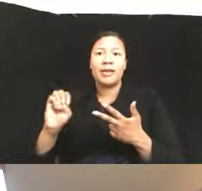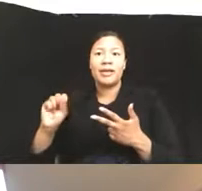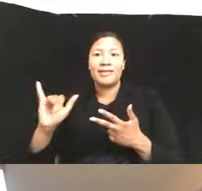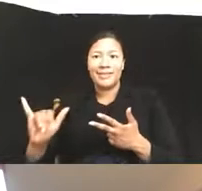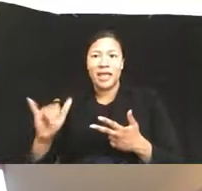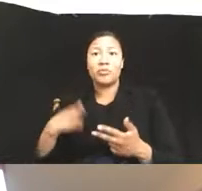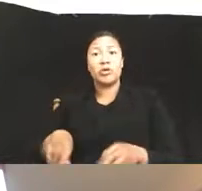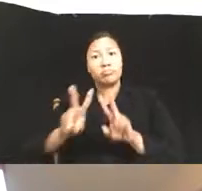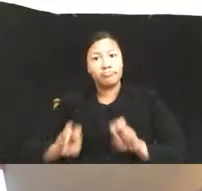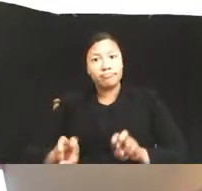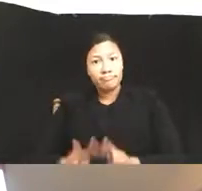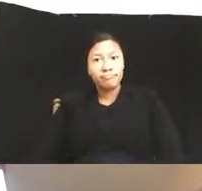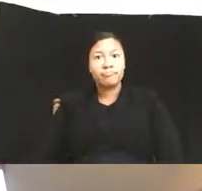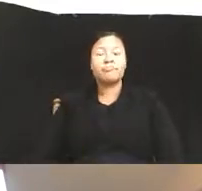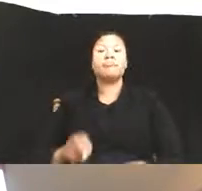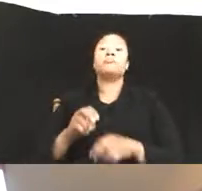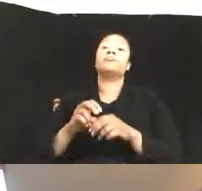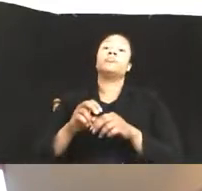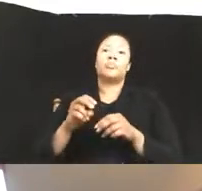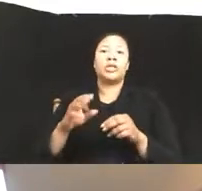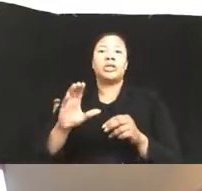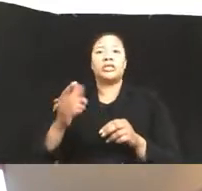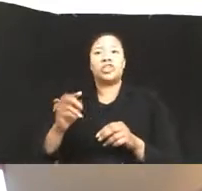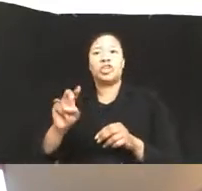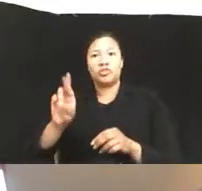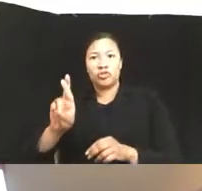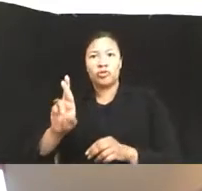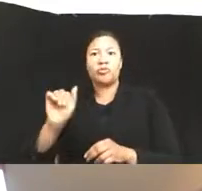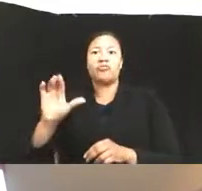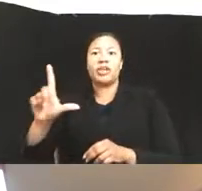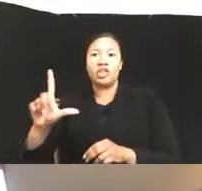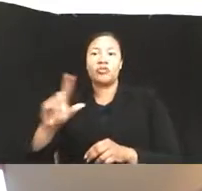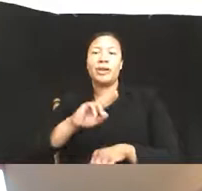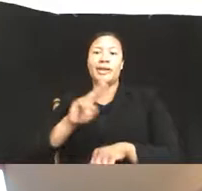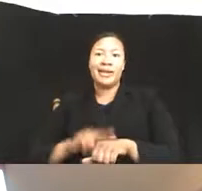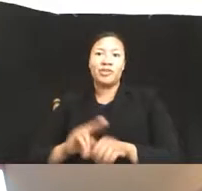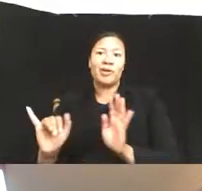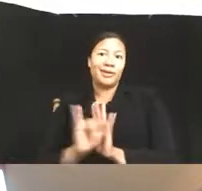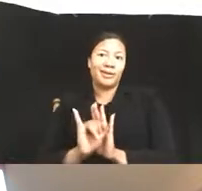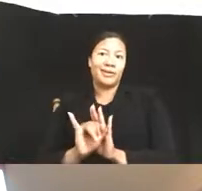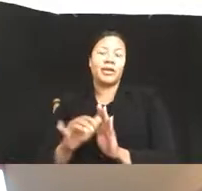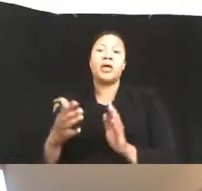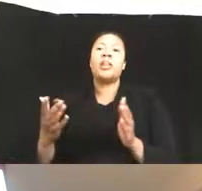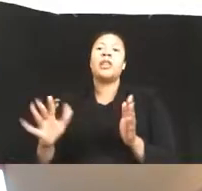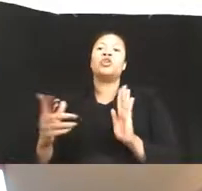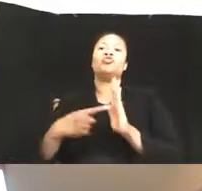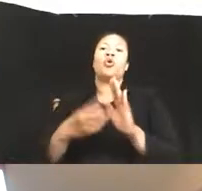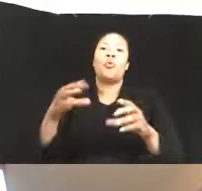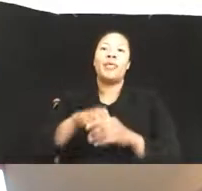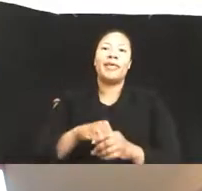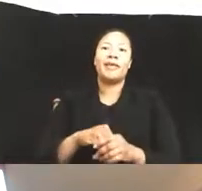gendered, racial, and national identities as depicted in fiction and